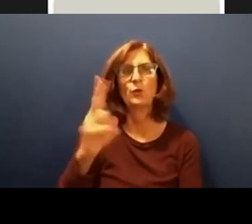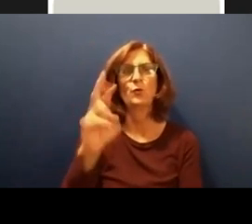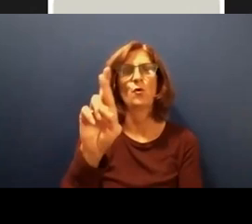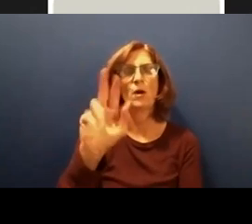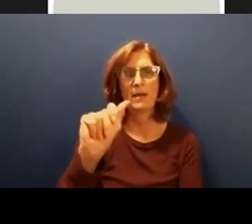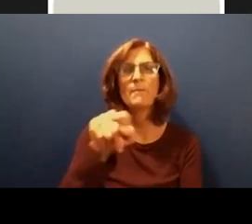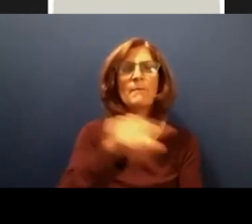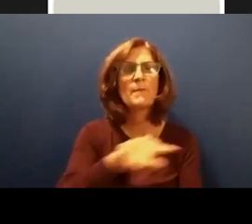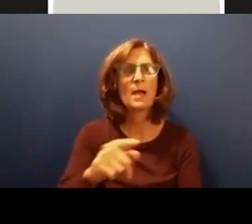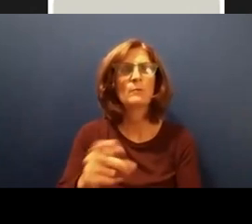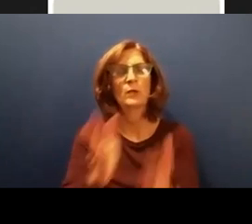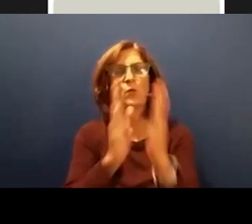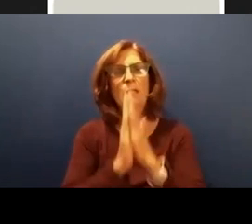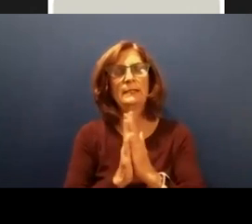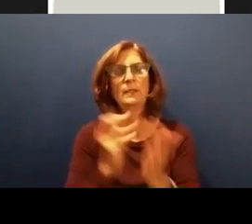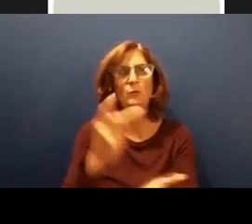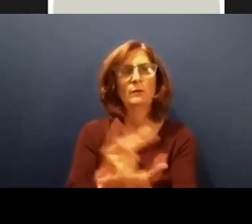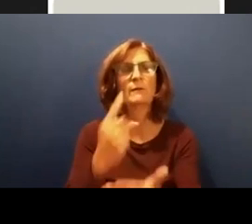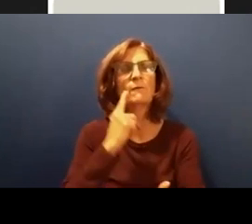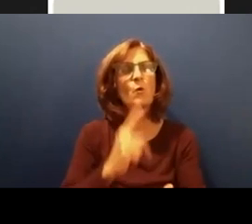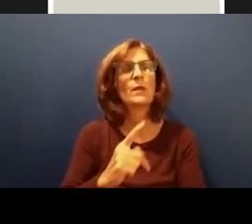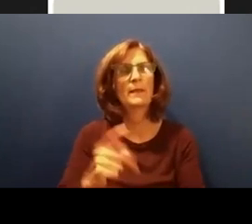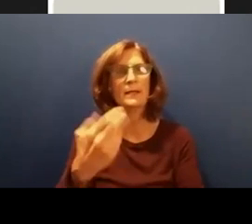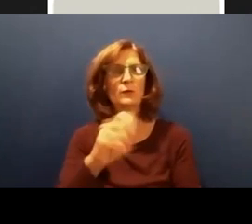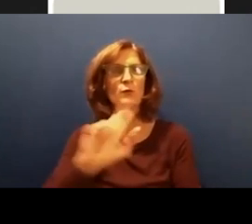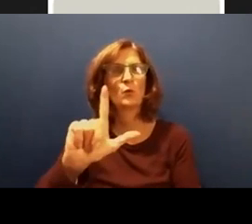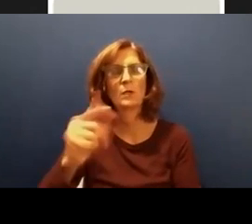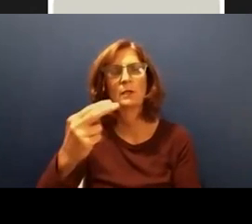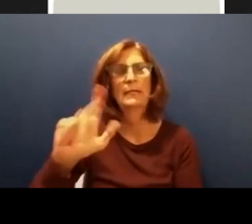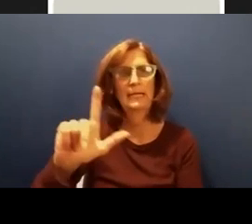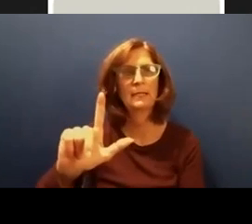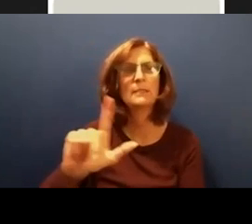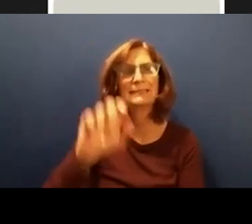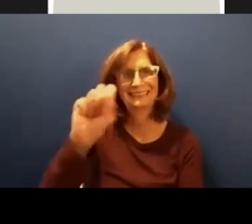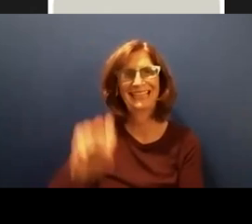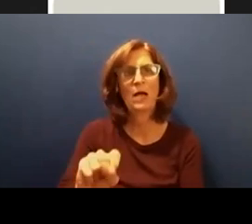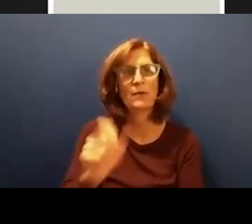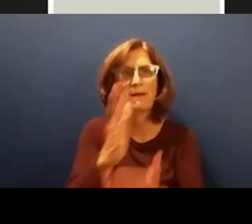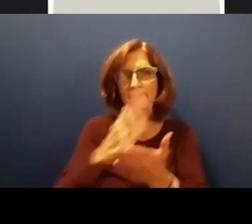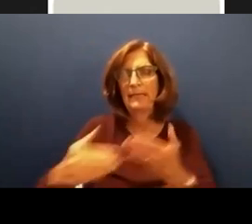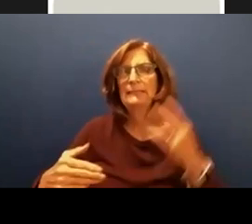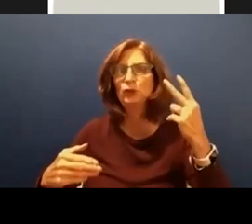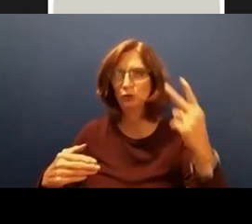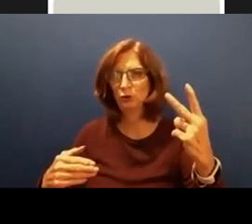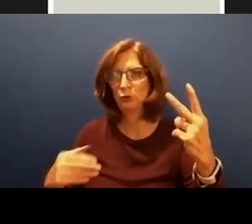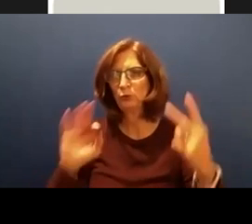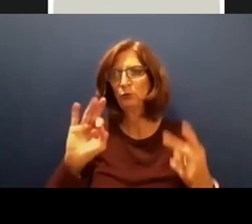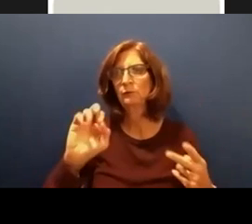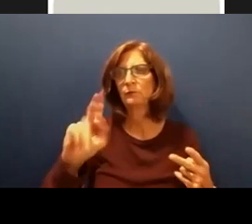approval for construction of the Squirrel Hill South Somerset at Frick Phase 2 Frick Park